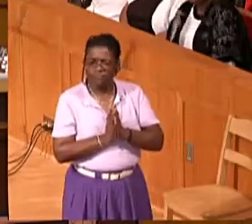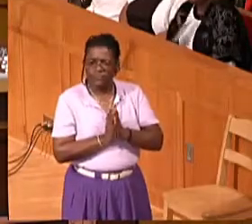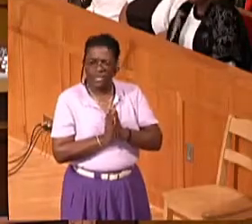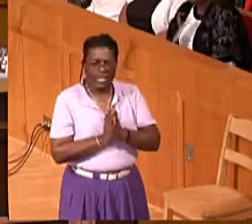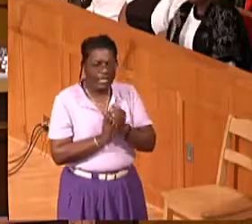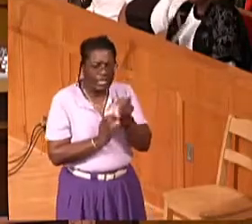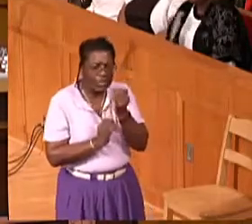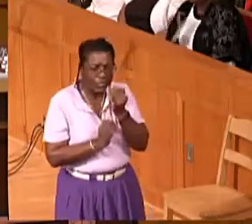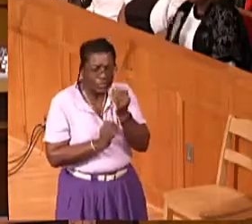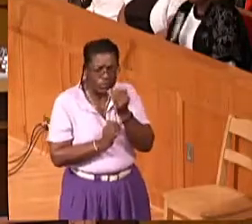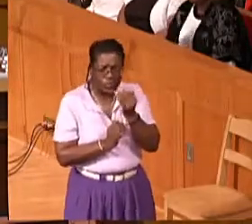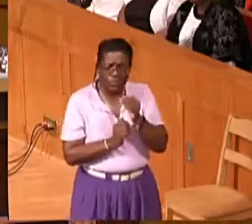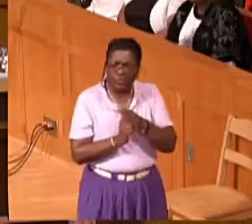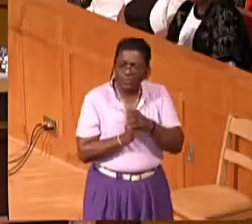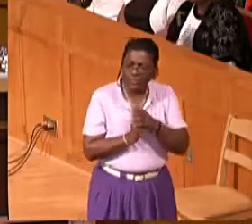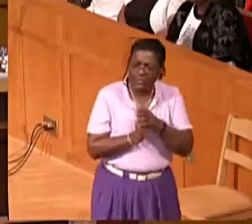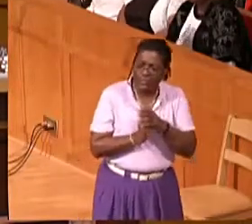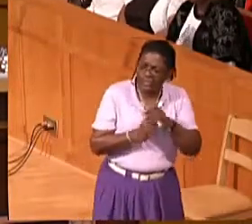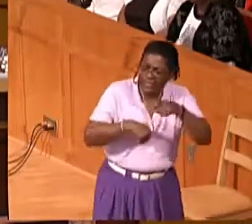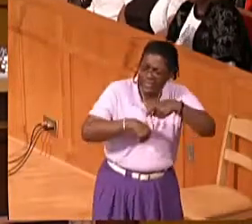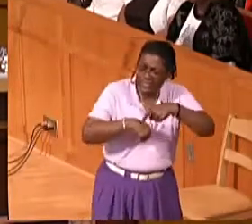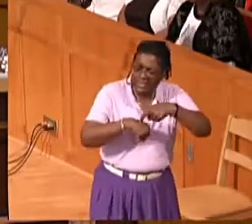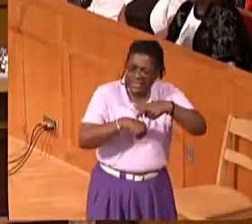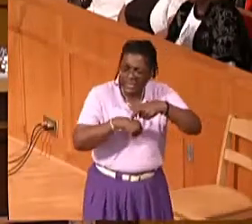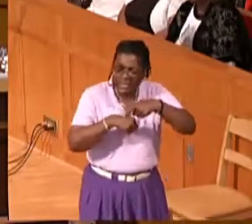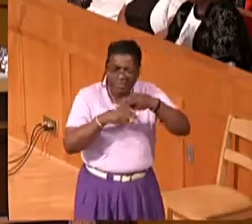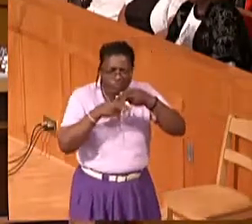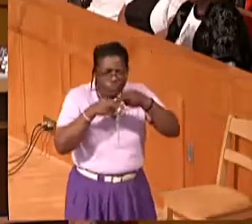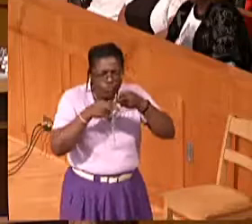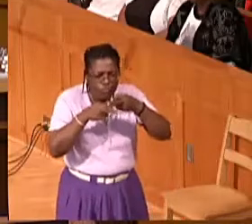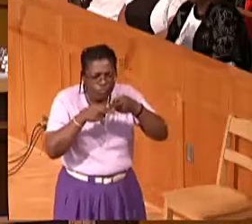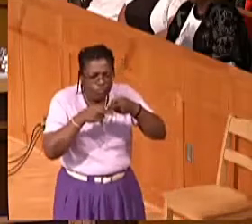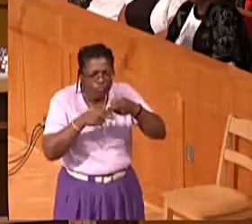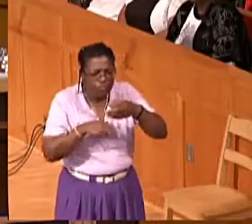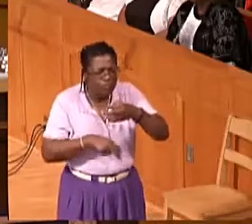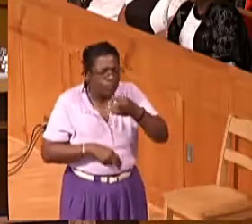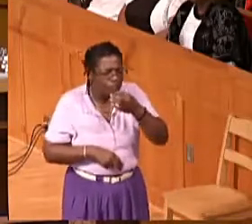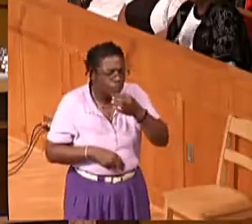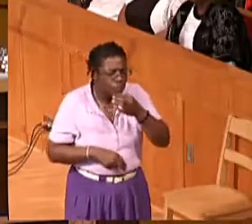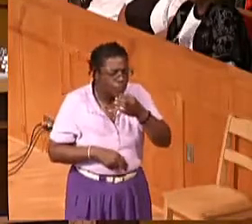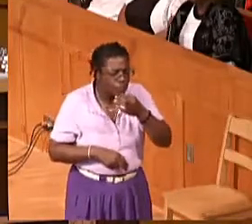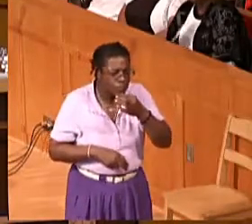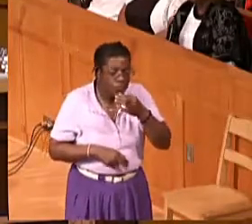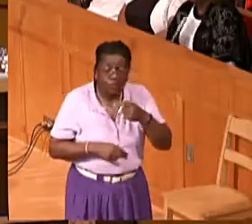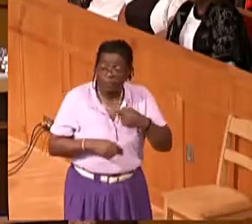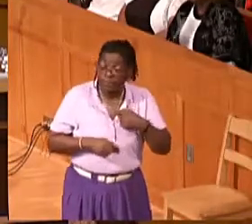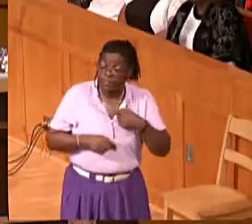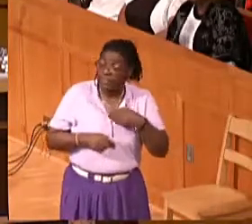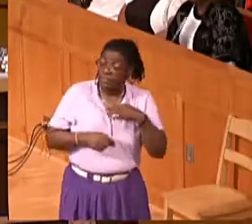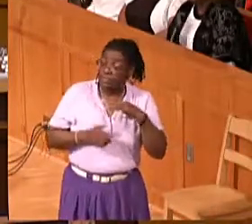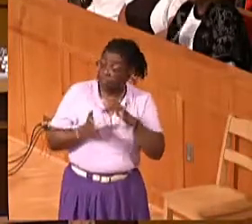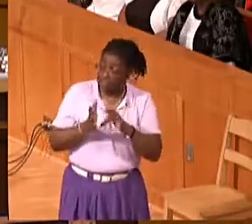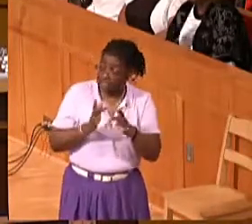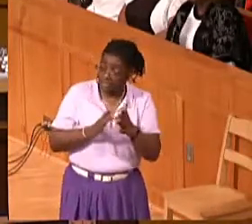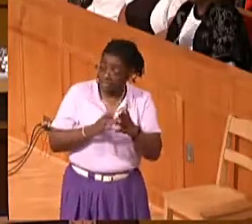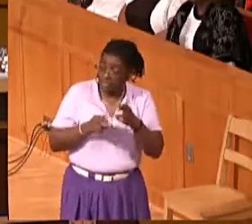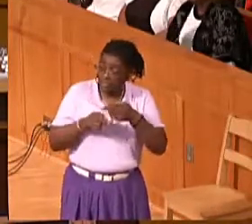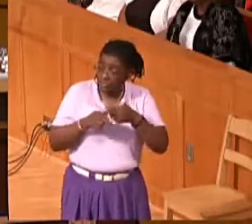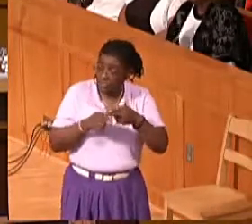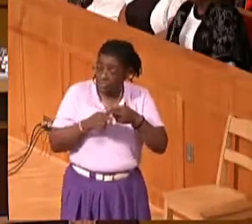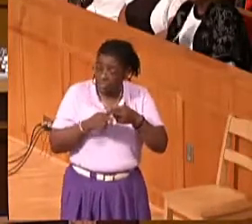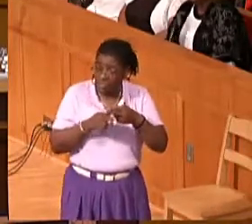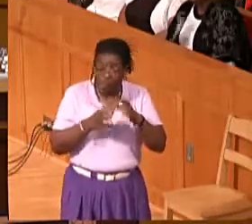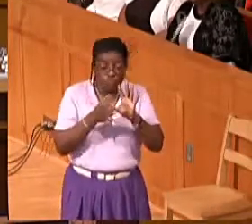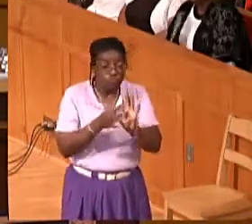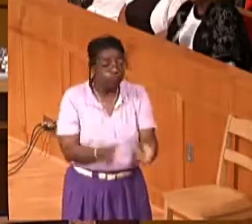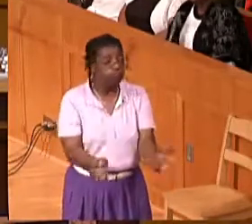cross. He knows that his time is almost at hand. And so he shares this parable because he wants